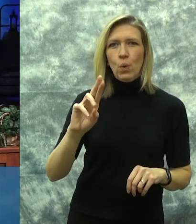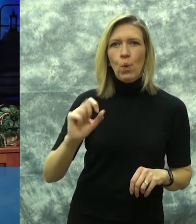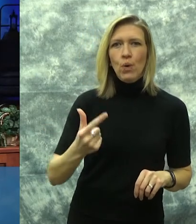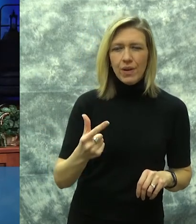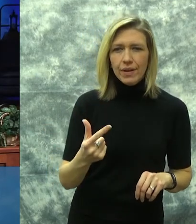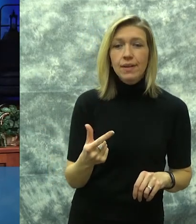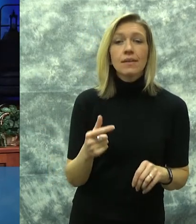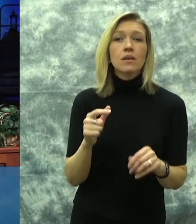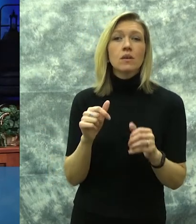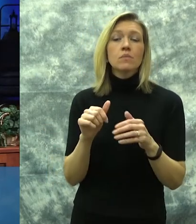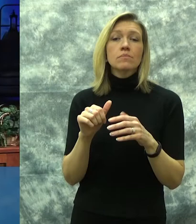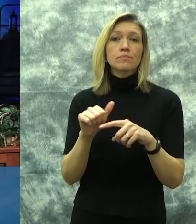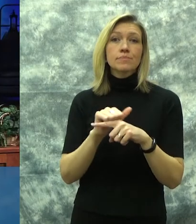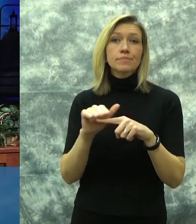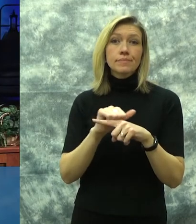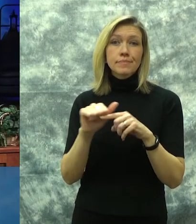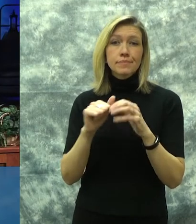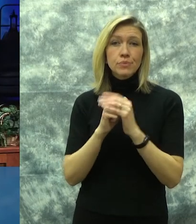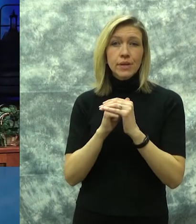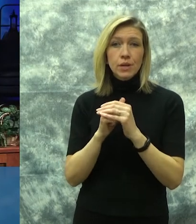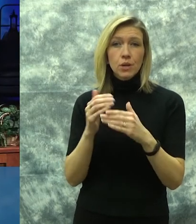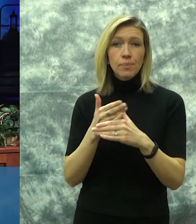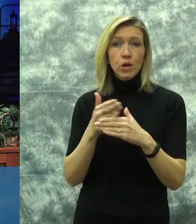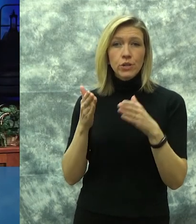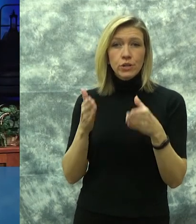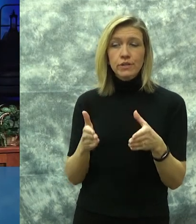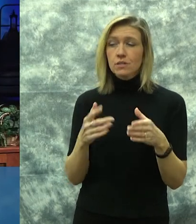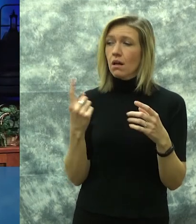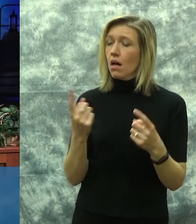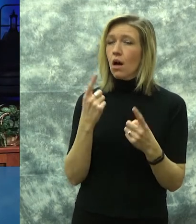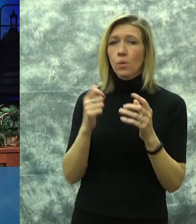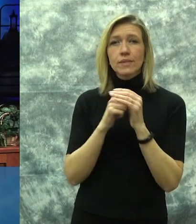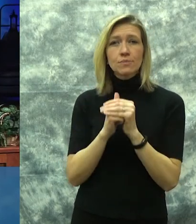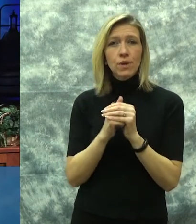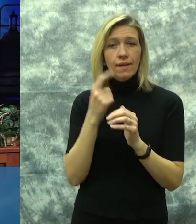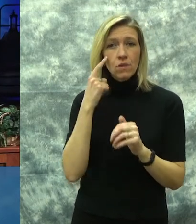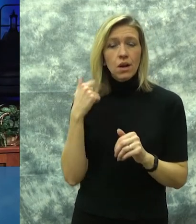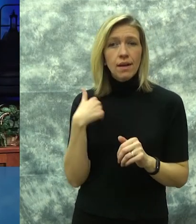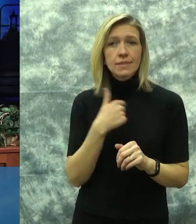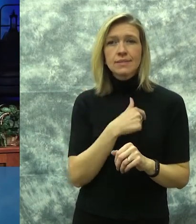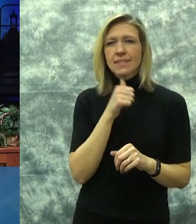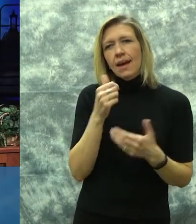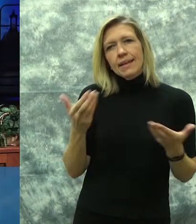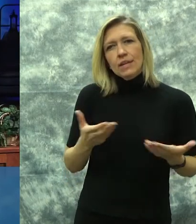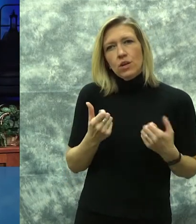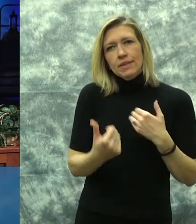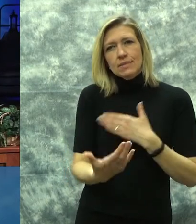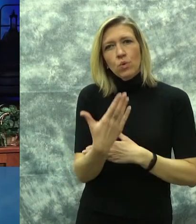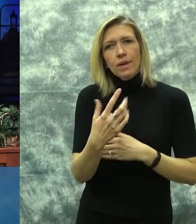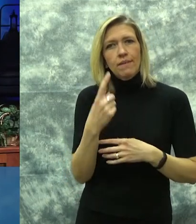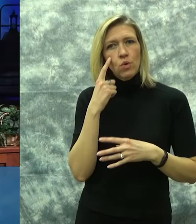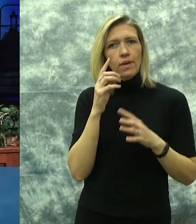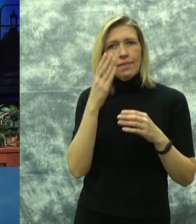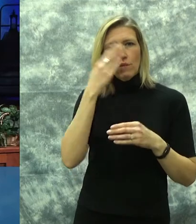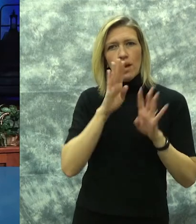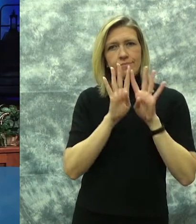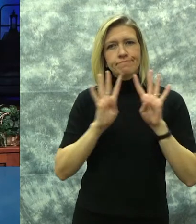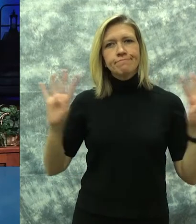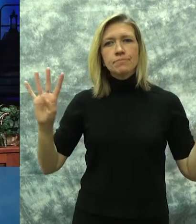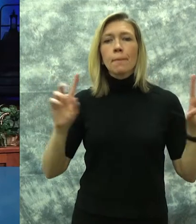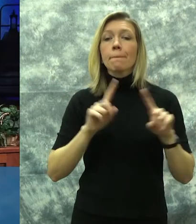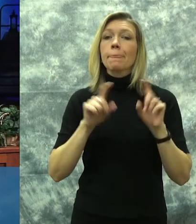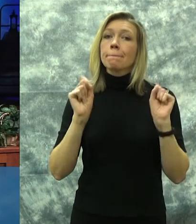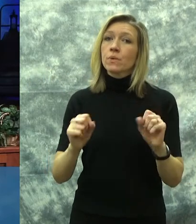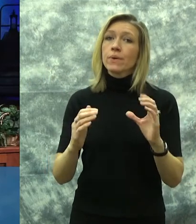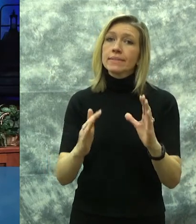continually actively praying for us, and so while they're not here this morning to pray down front, you can put in a prayer request out there on the counters in the